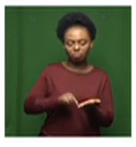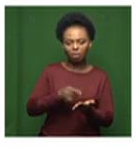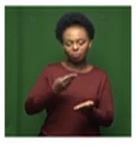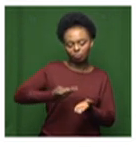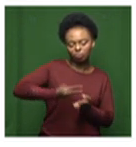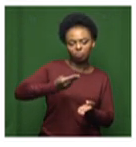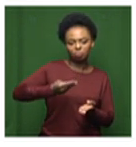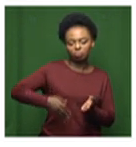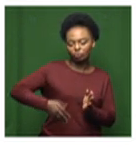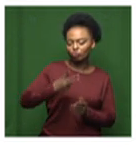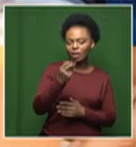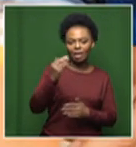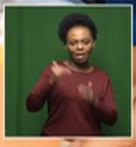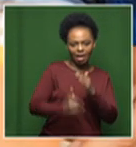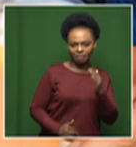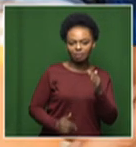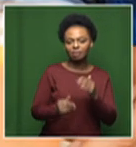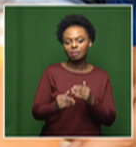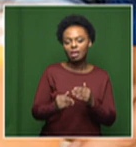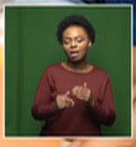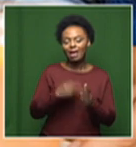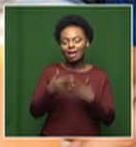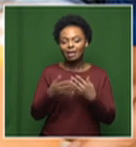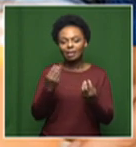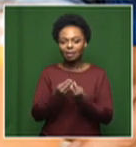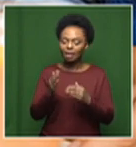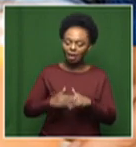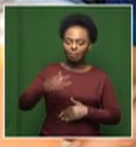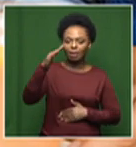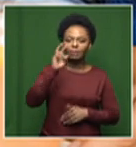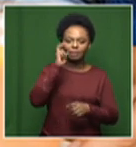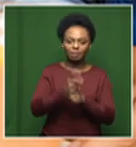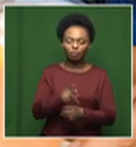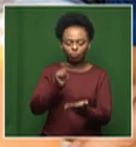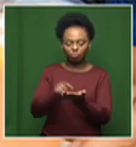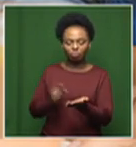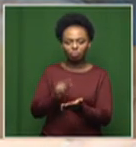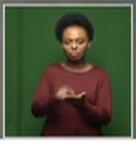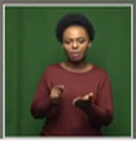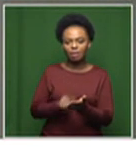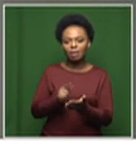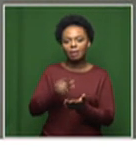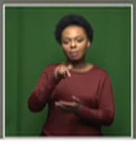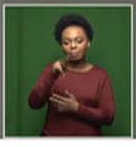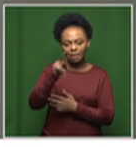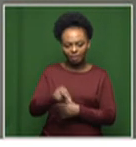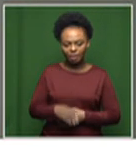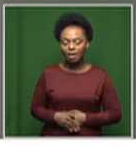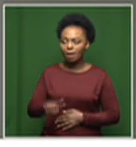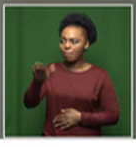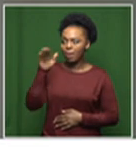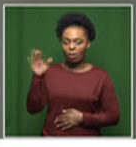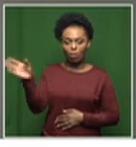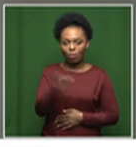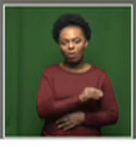or less. Anything above that, you would have to still enter your PIN on the device. And the banks have all agreed, and